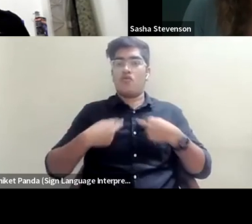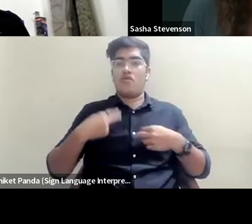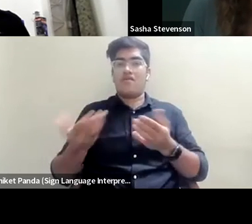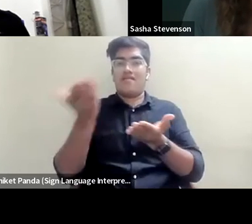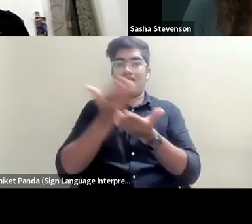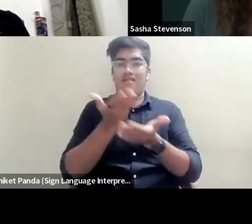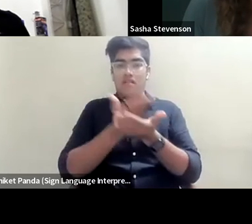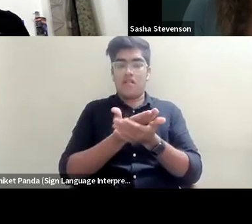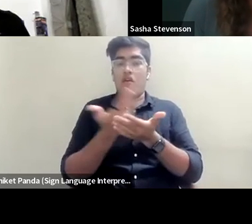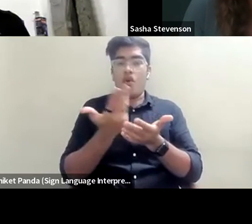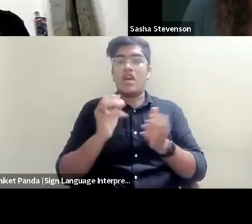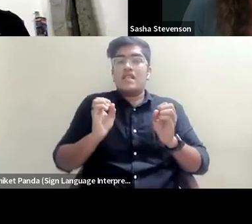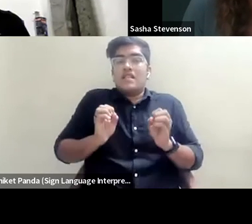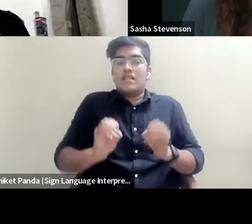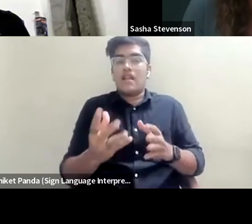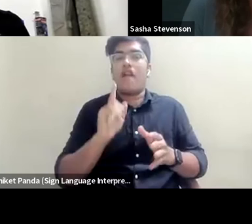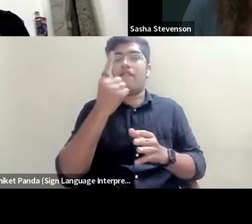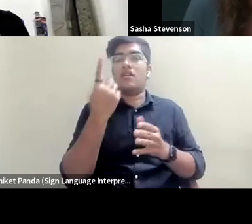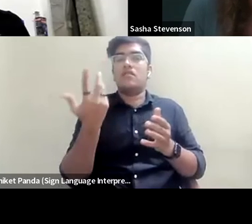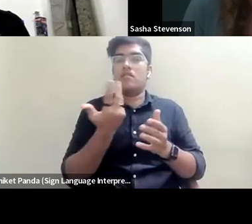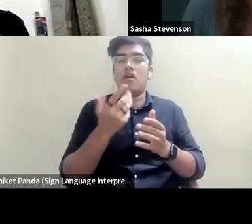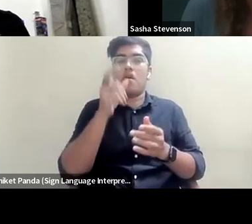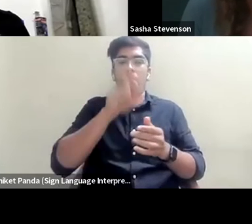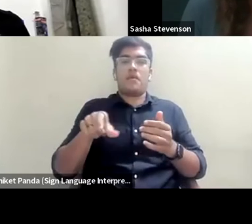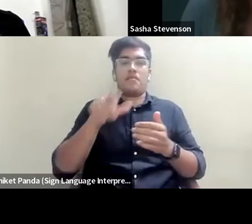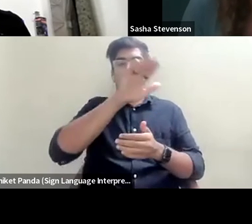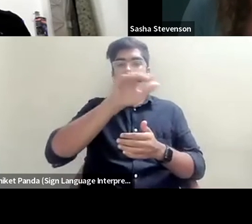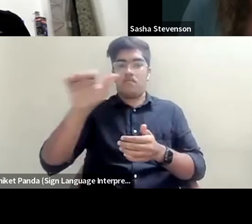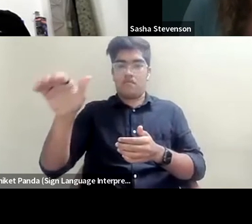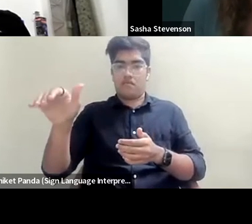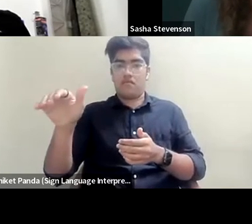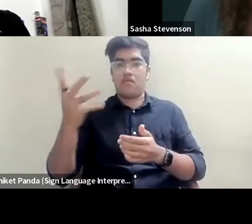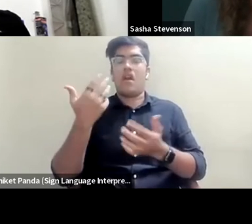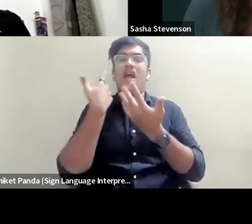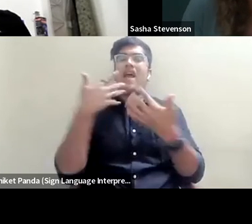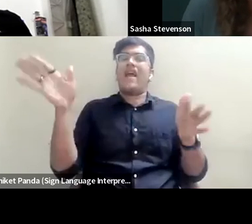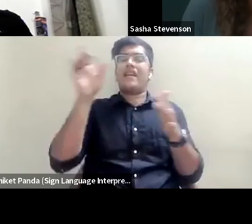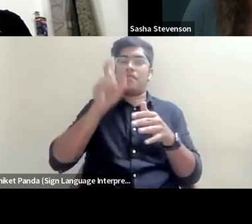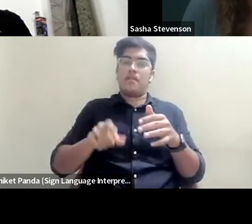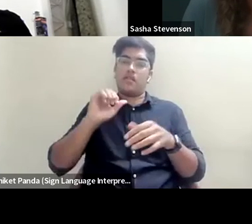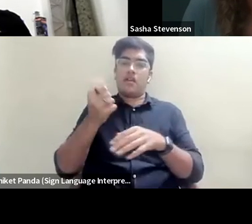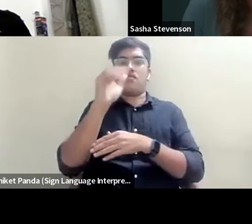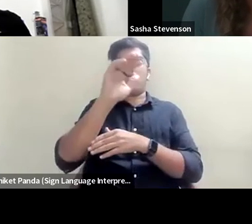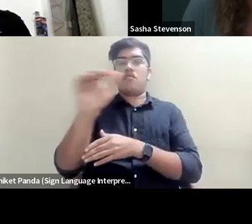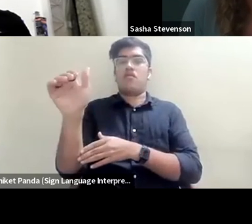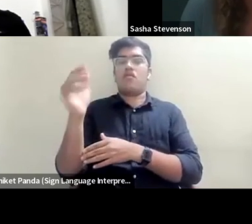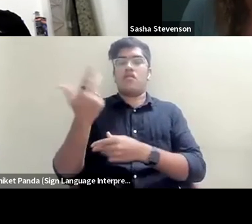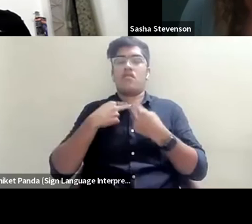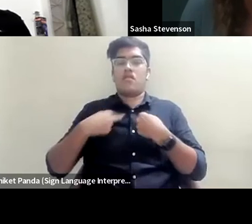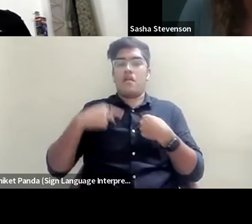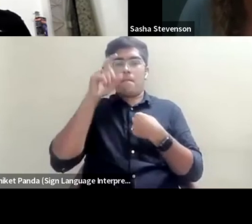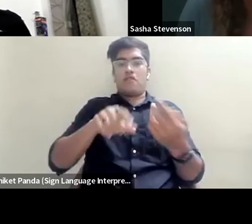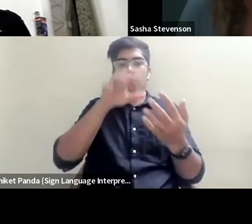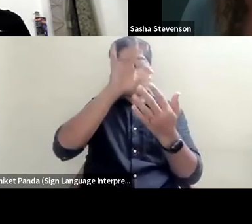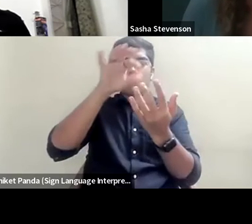with nomination, and judges can be nominated by anybody. So in that way,